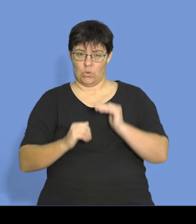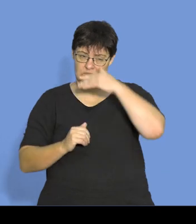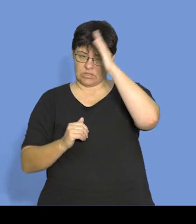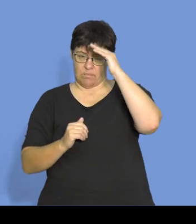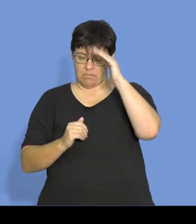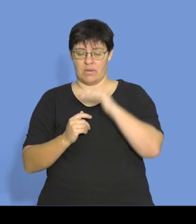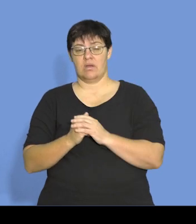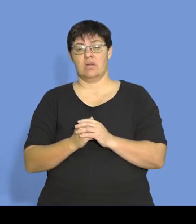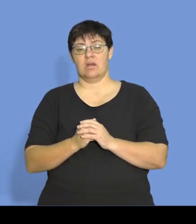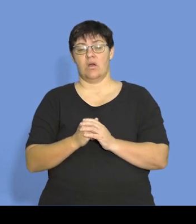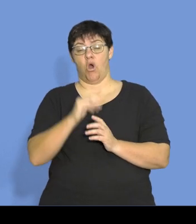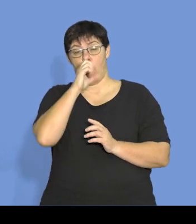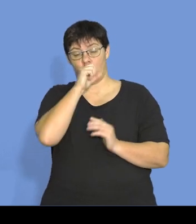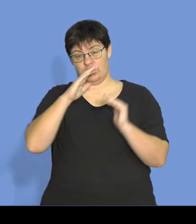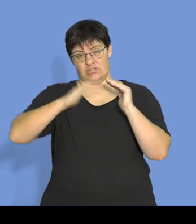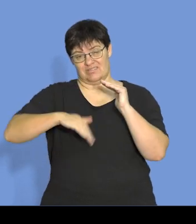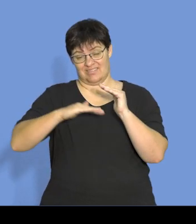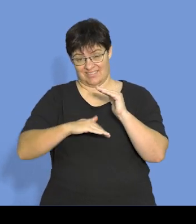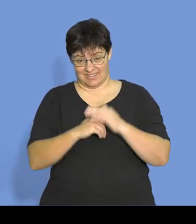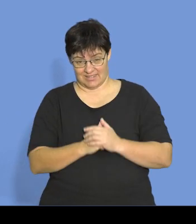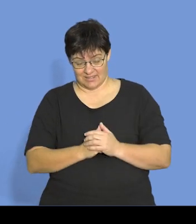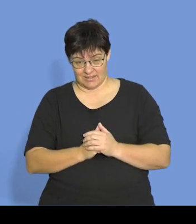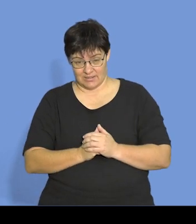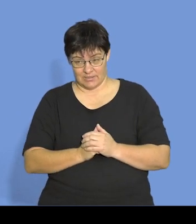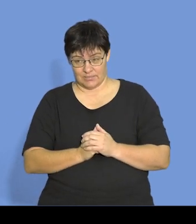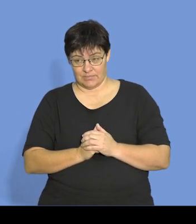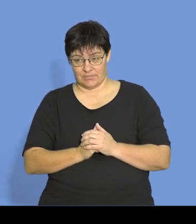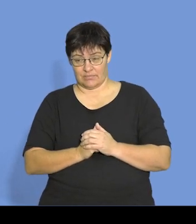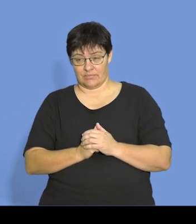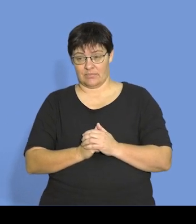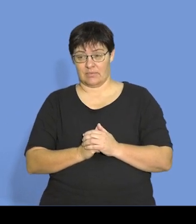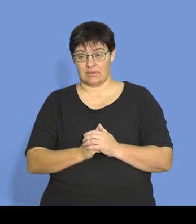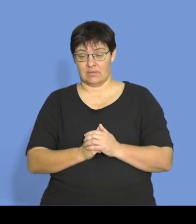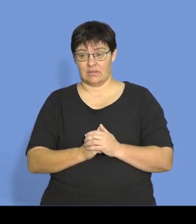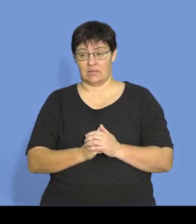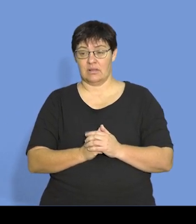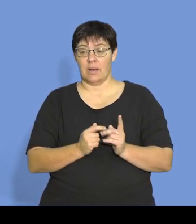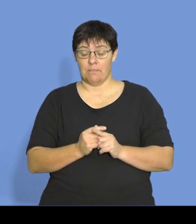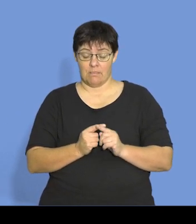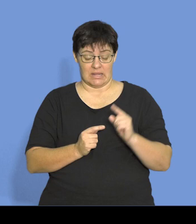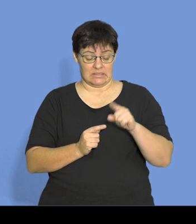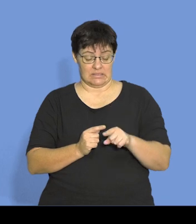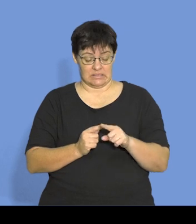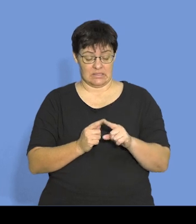you can see the blue graph is above the orange graph.